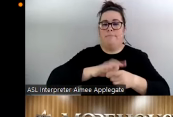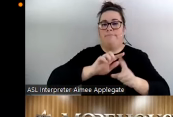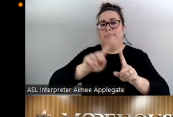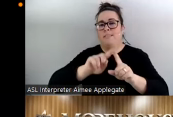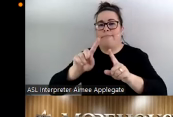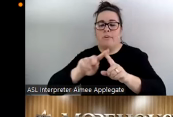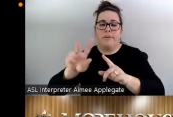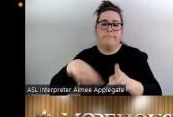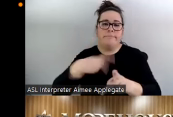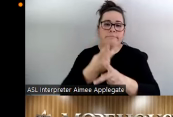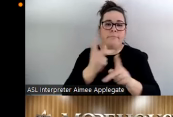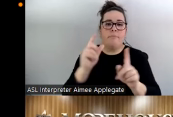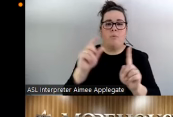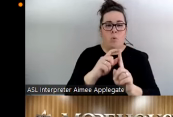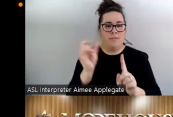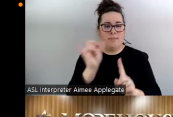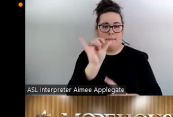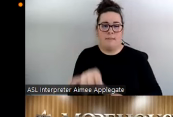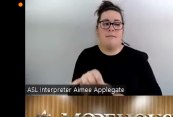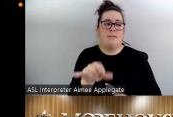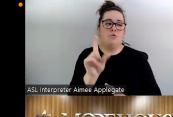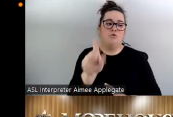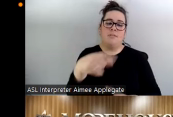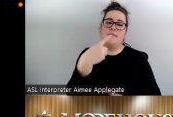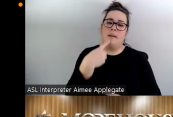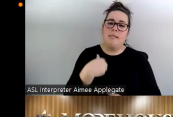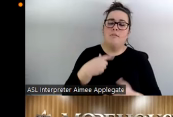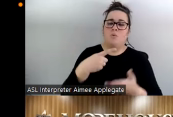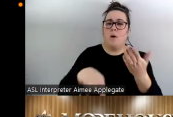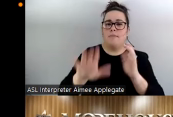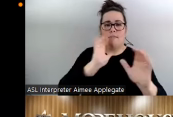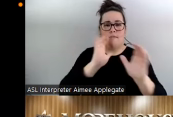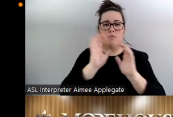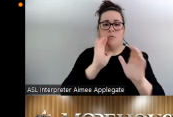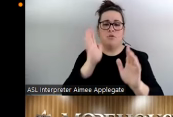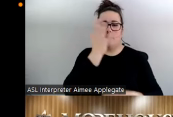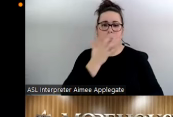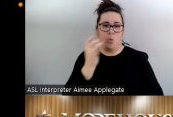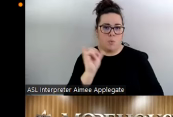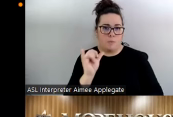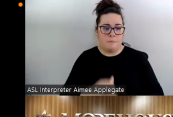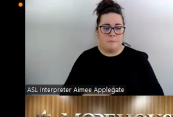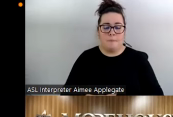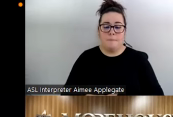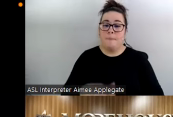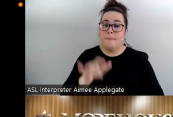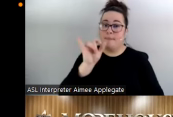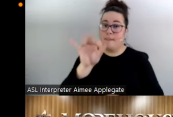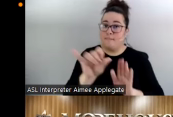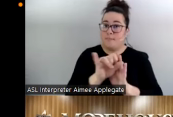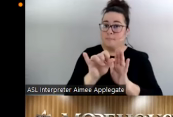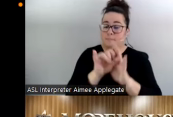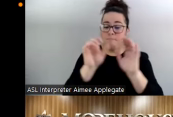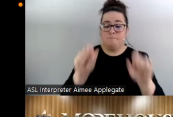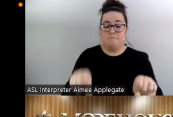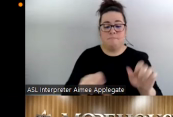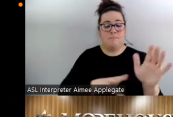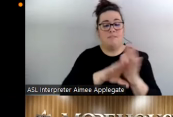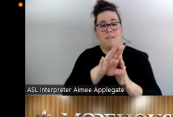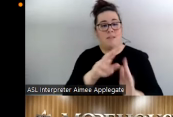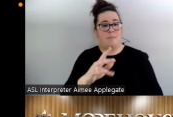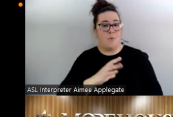to tell us a little bit more about what the conversation is actually about. And if we're able to identify those topics, then we can develop really cool